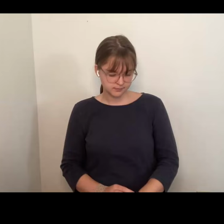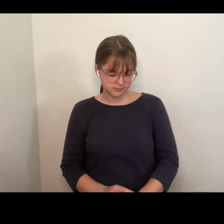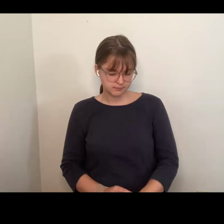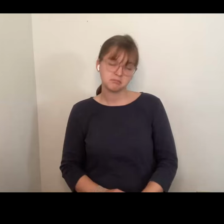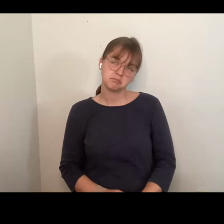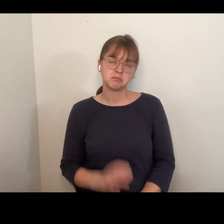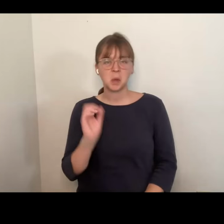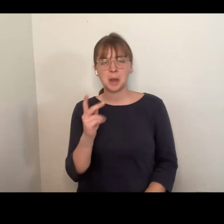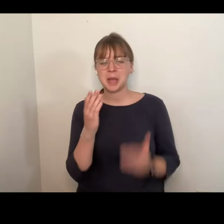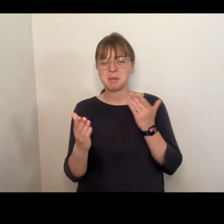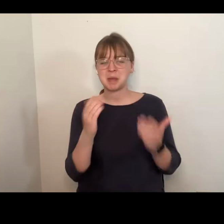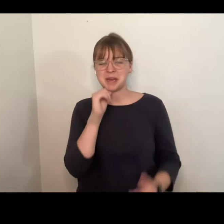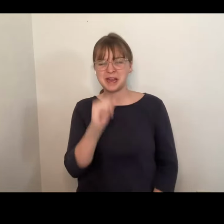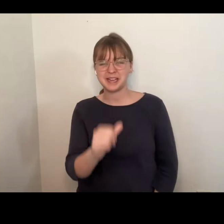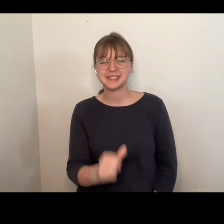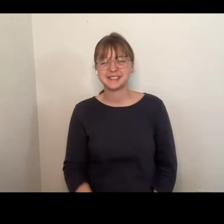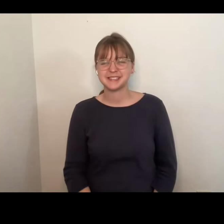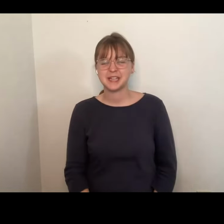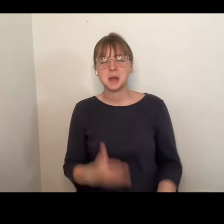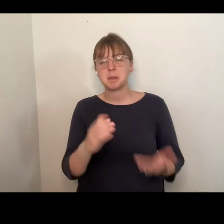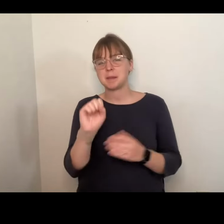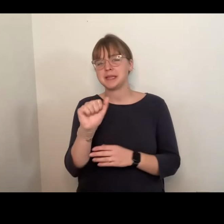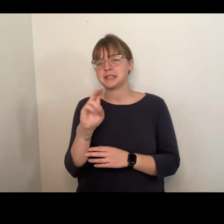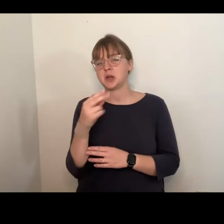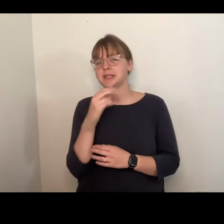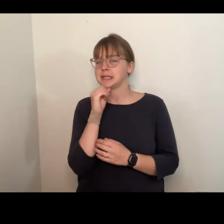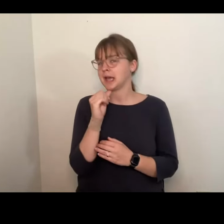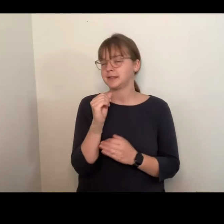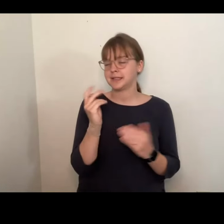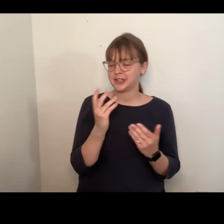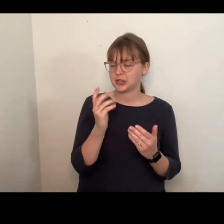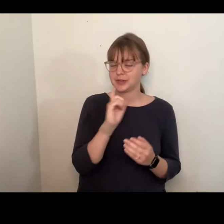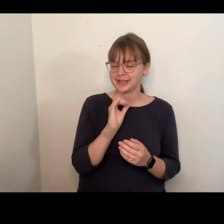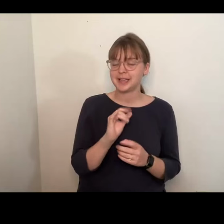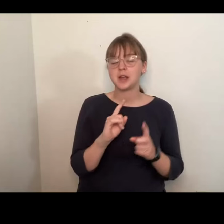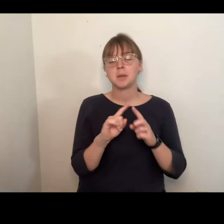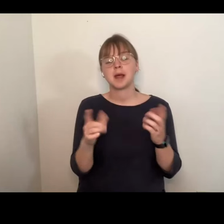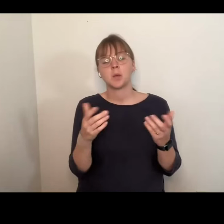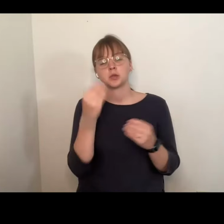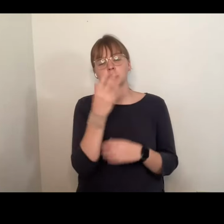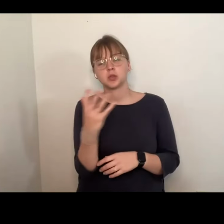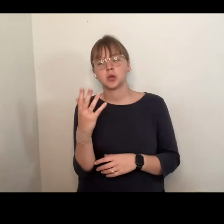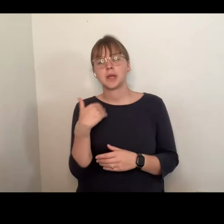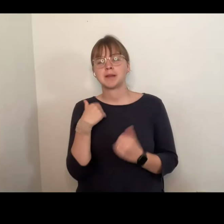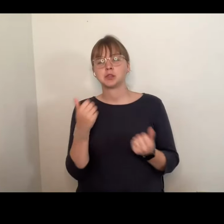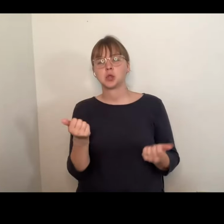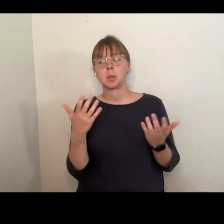Okay, maybe not. She could have stepped away, but I just want to let folks know that we've been getting a lot